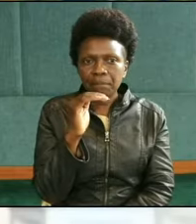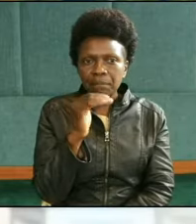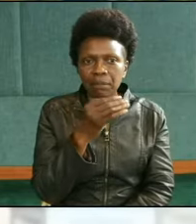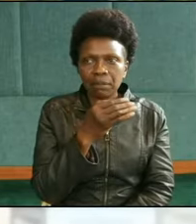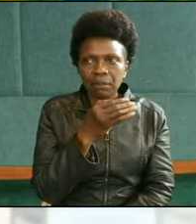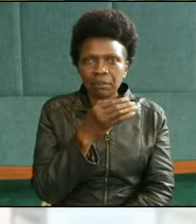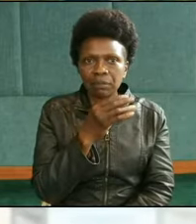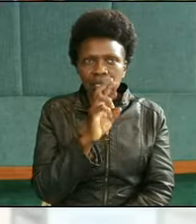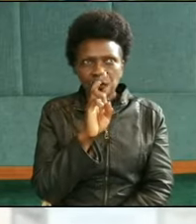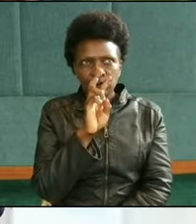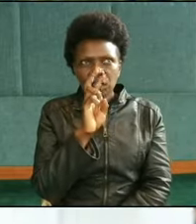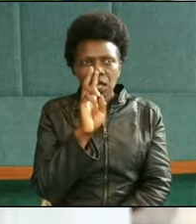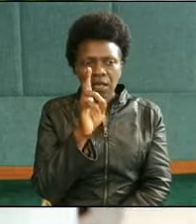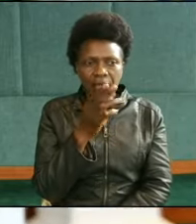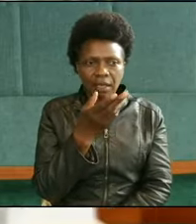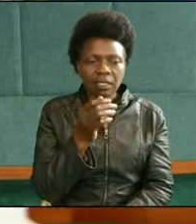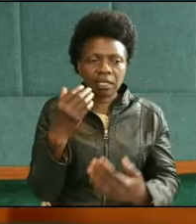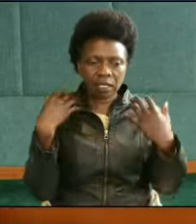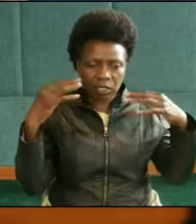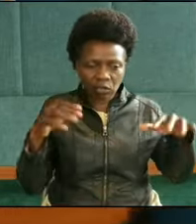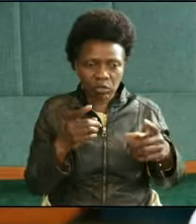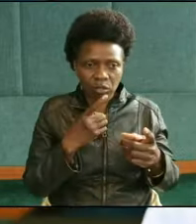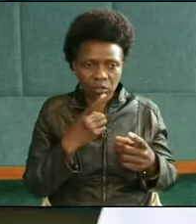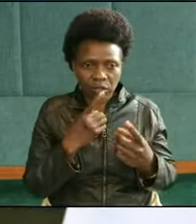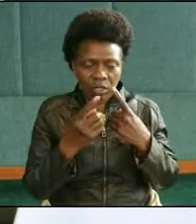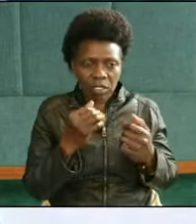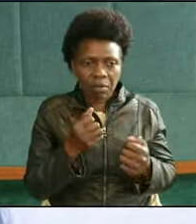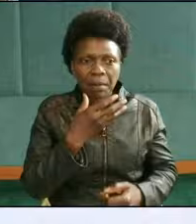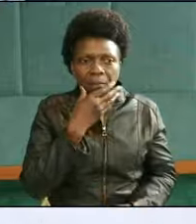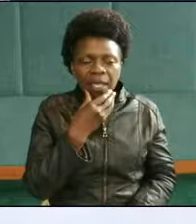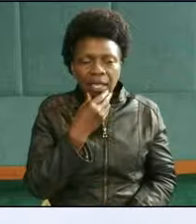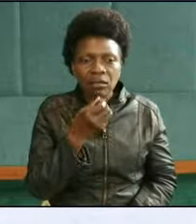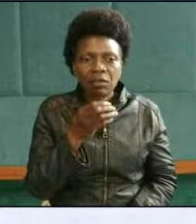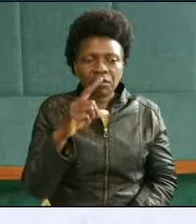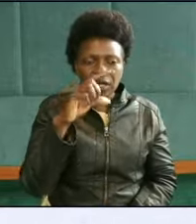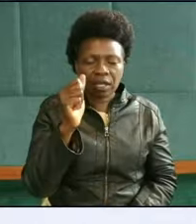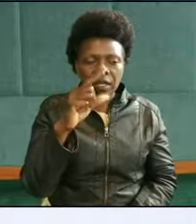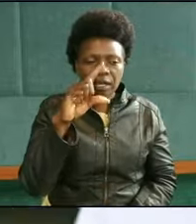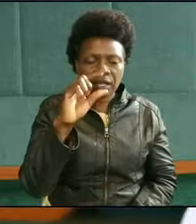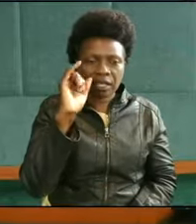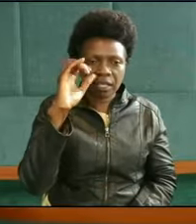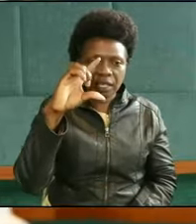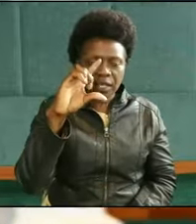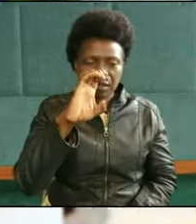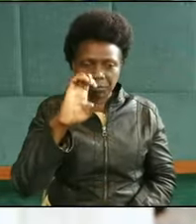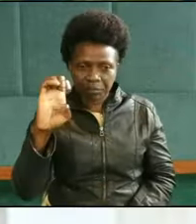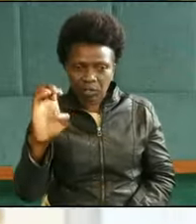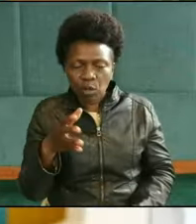they are gazing up, and then an angel comes and tells them, "Men of Galilee, why are you gazing up like